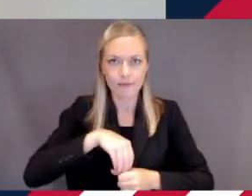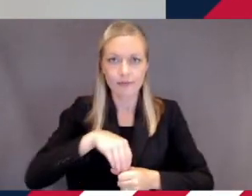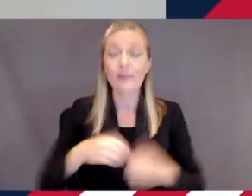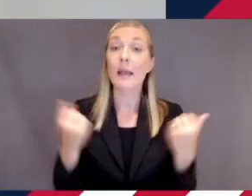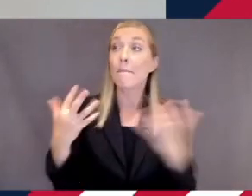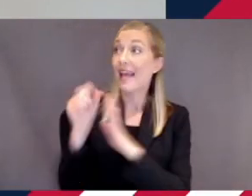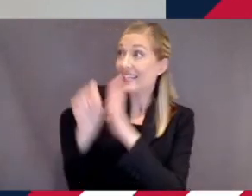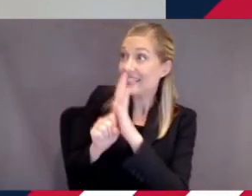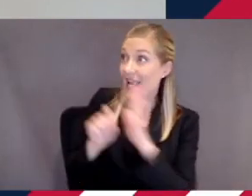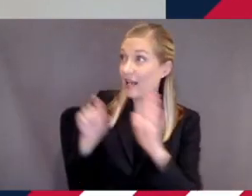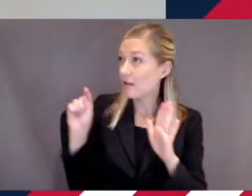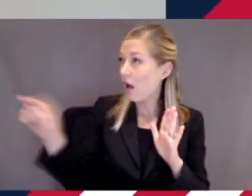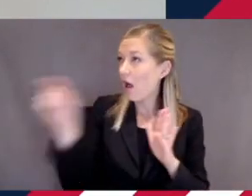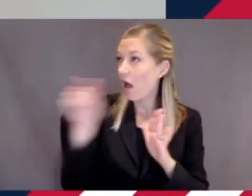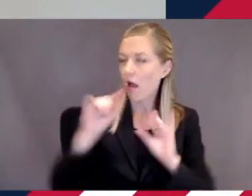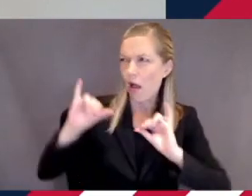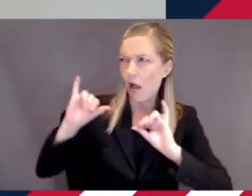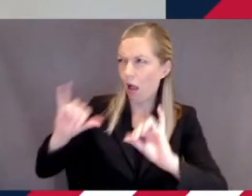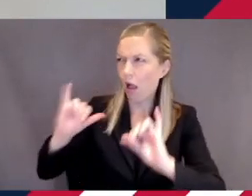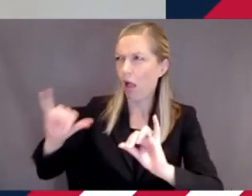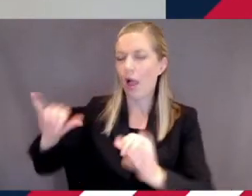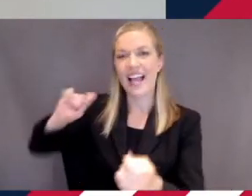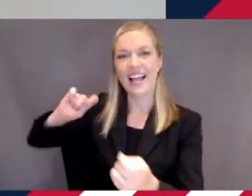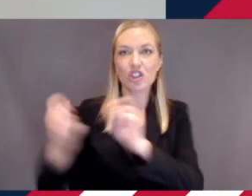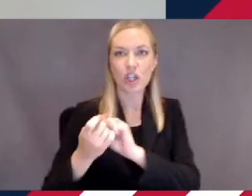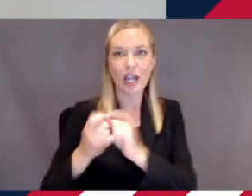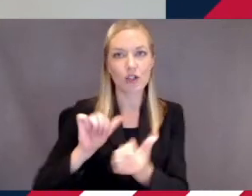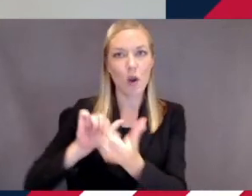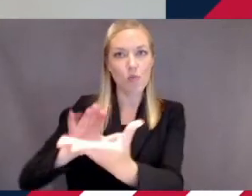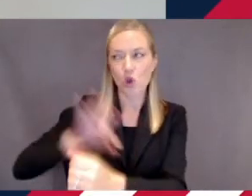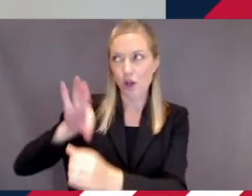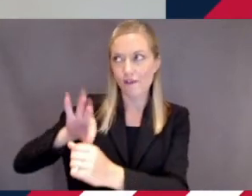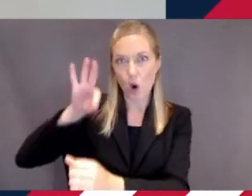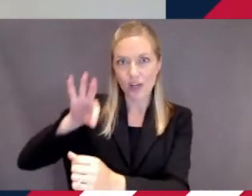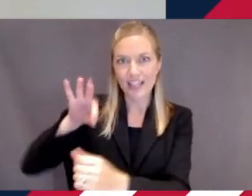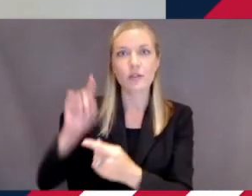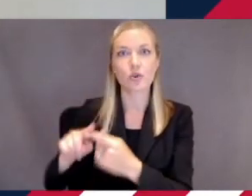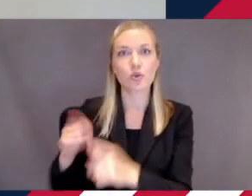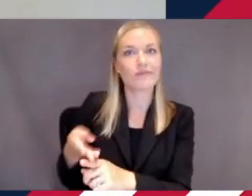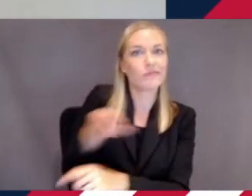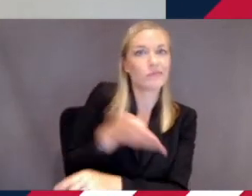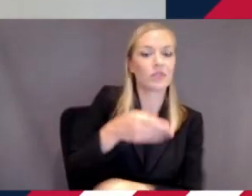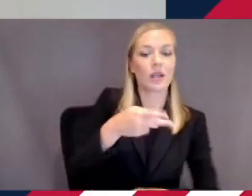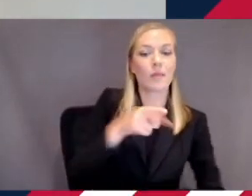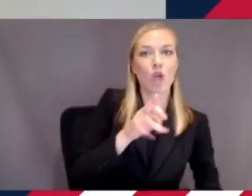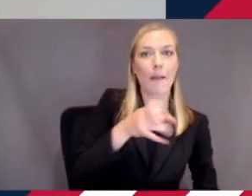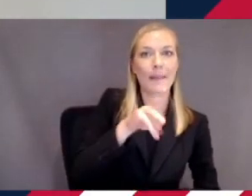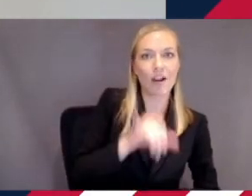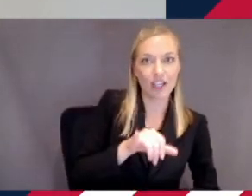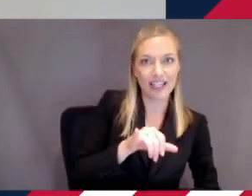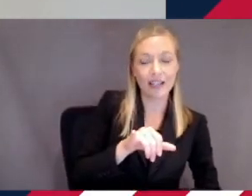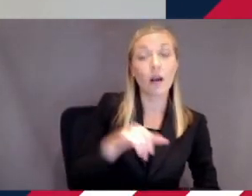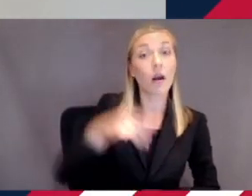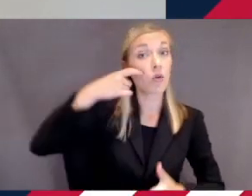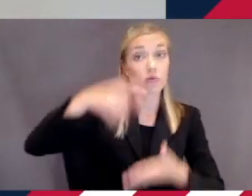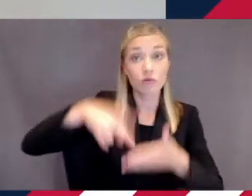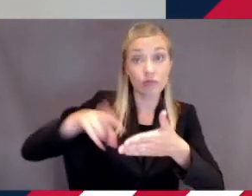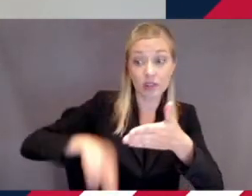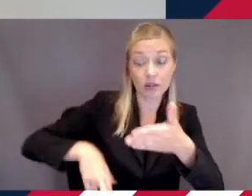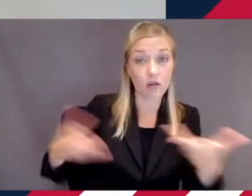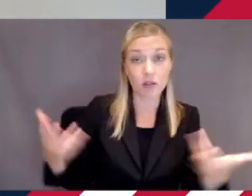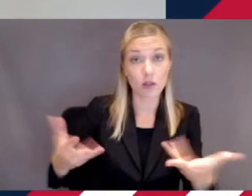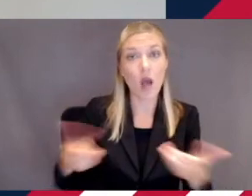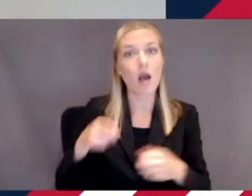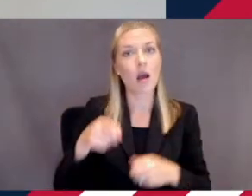a primary to apportion delegates. As a result, we saw voter participation in our nomination process